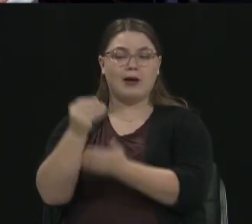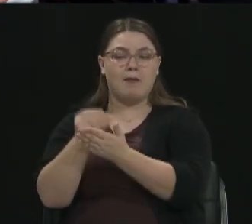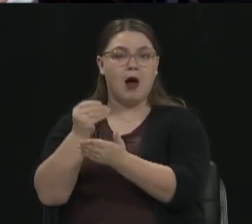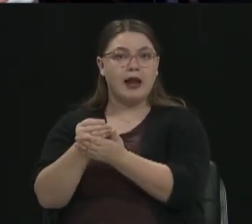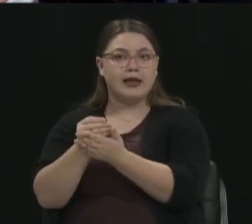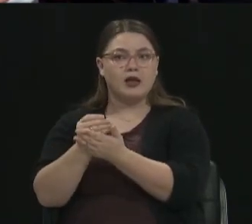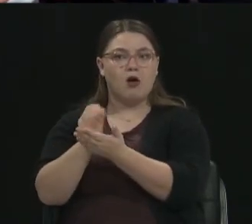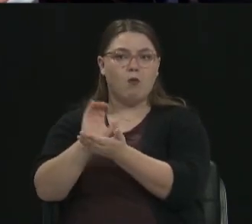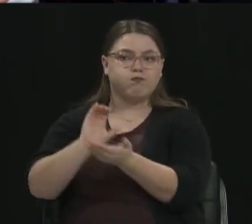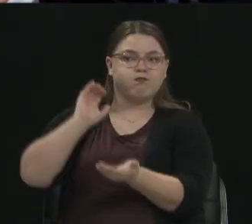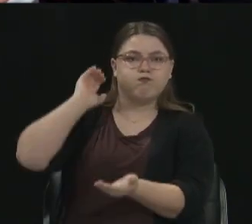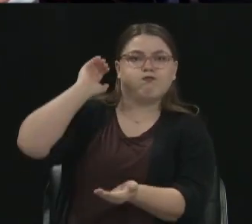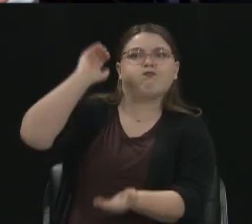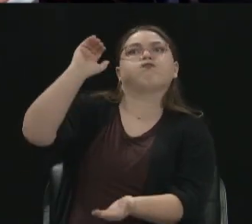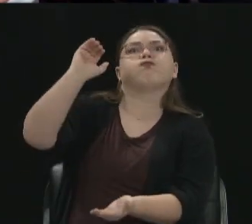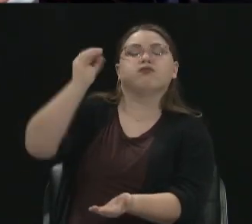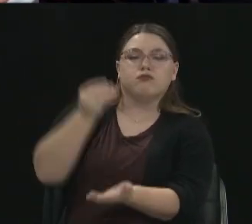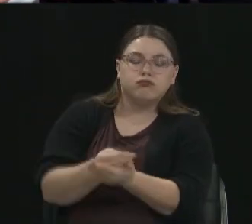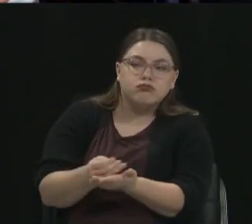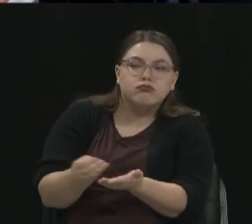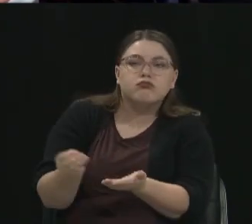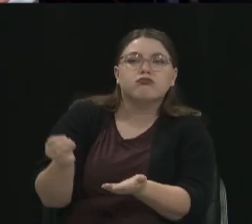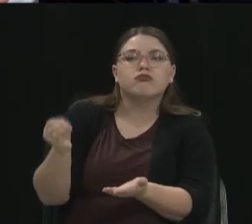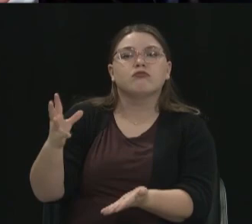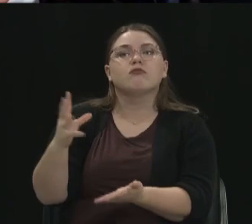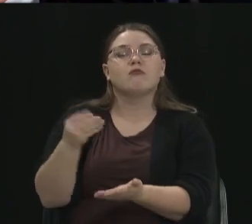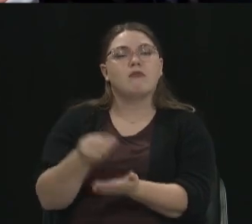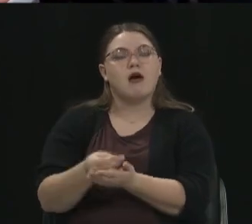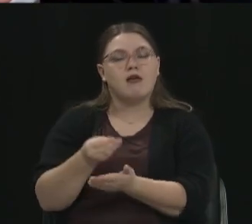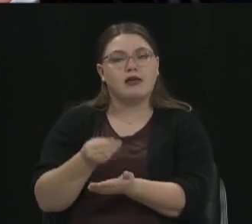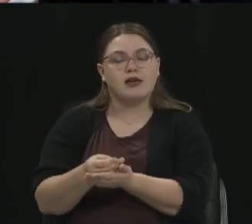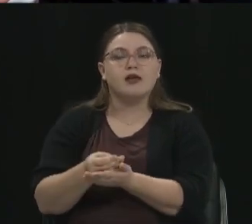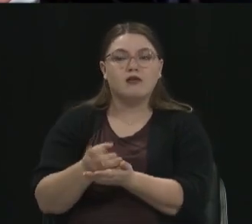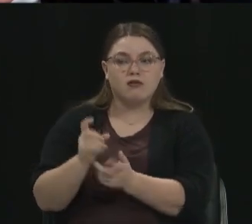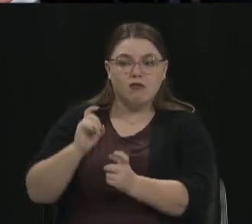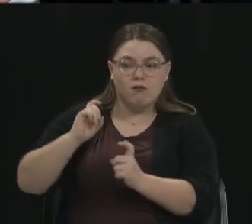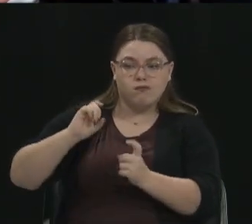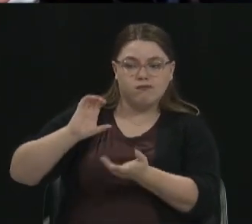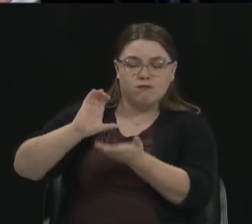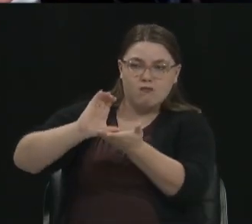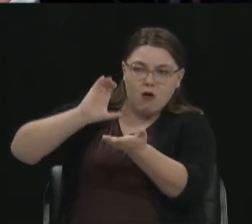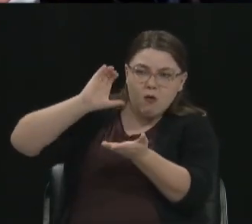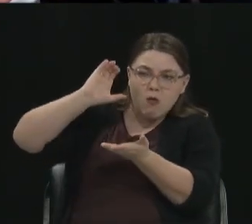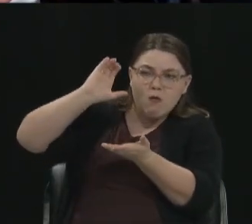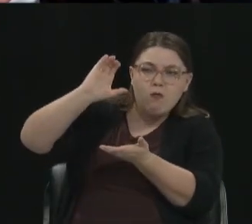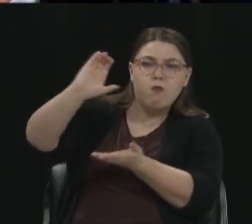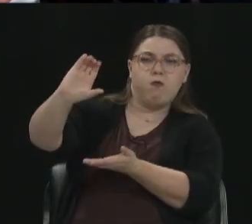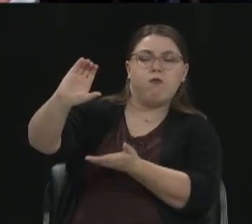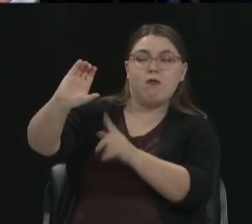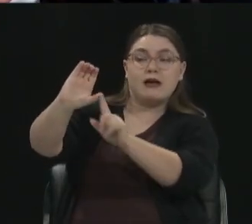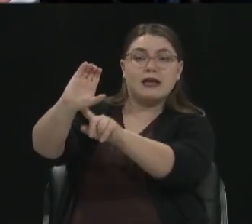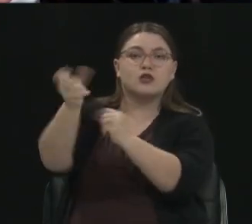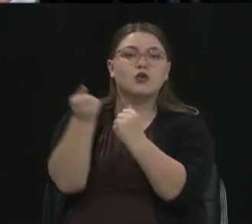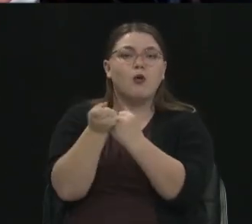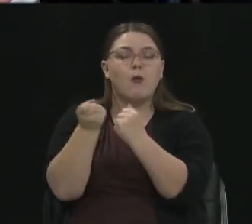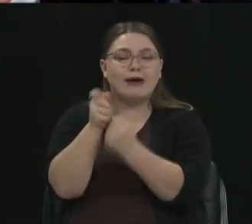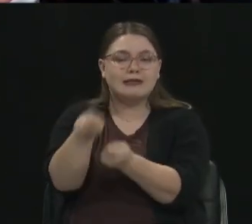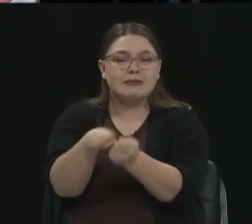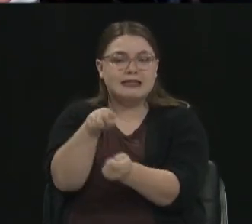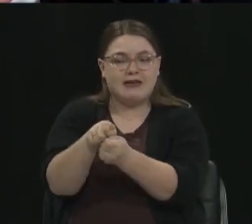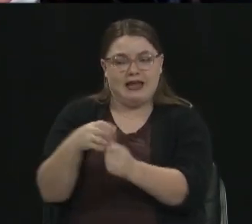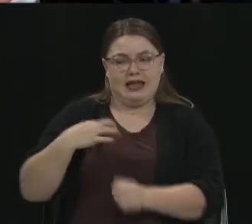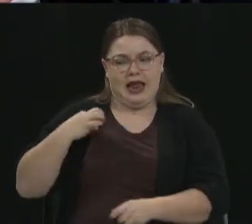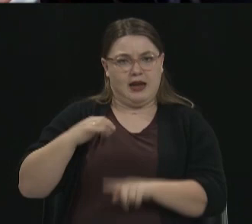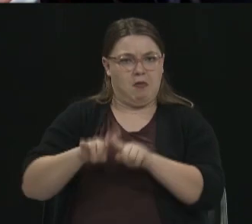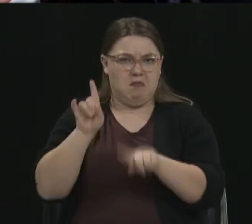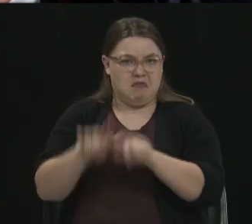of money and, more importantly, non-trackable sums of money might appear in support of a candidate. And